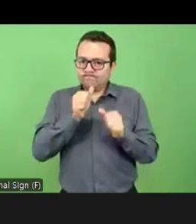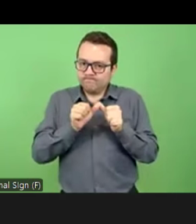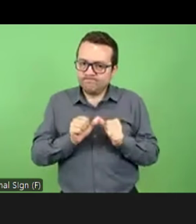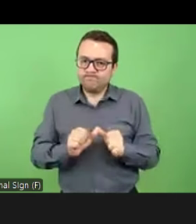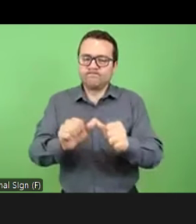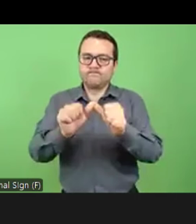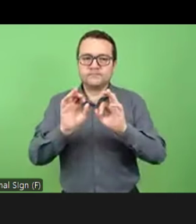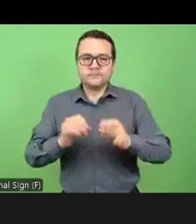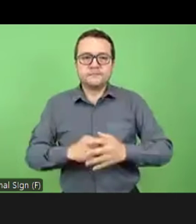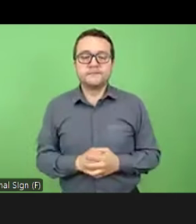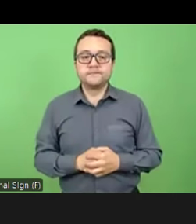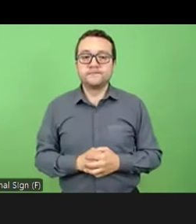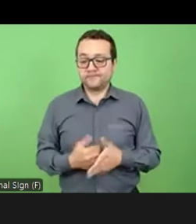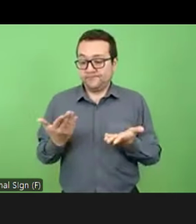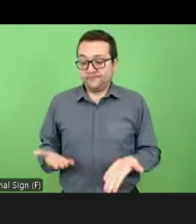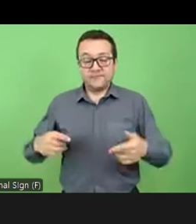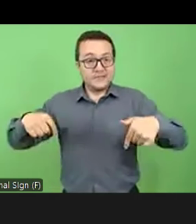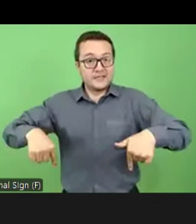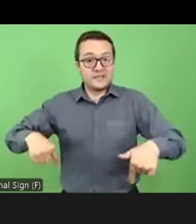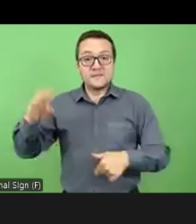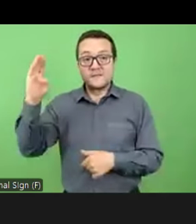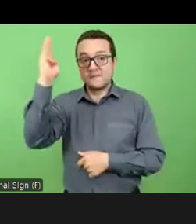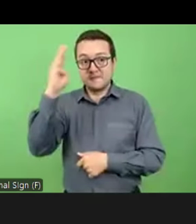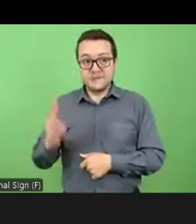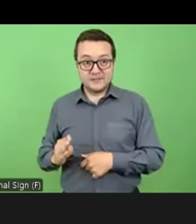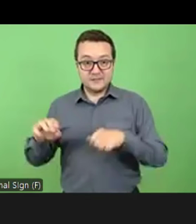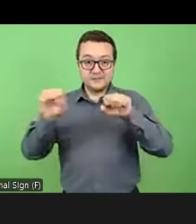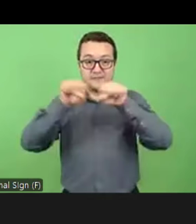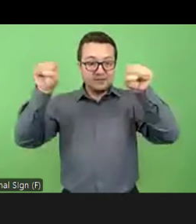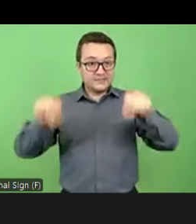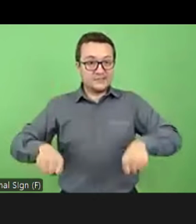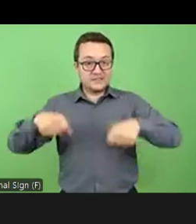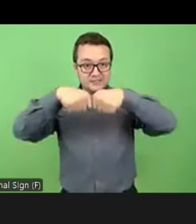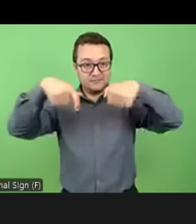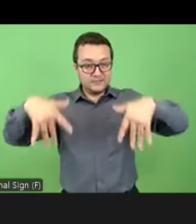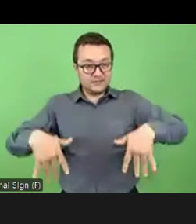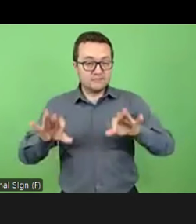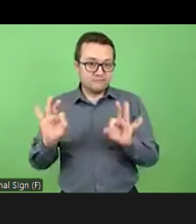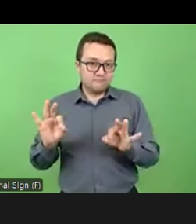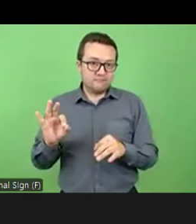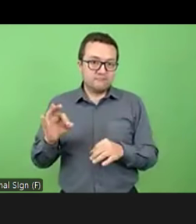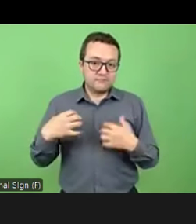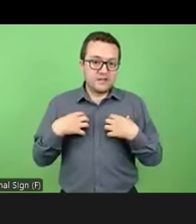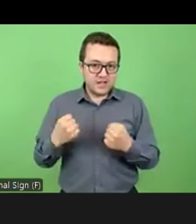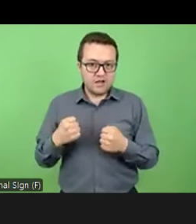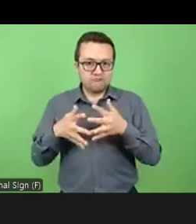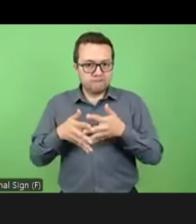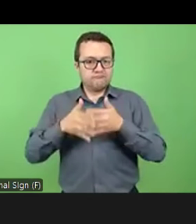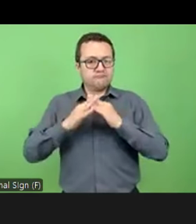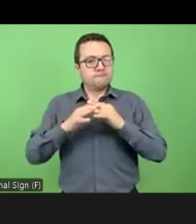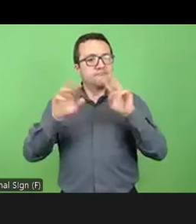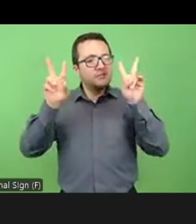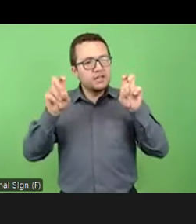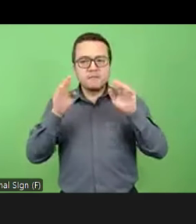Brazil, el Sistema Único de Salud garantiza atención the médica gratuita y universal universal system of de health infancia a guarantees universal calidad, health in confiable y reference